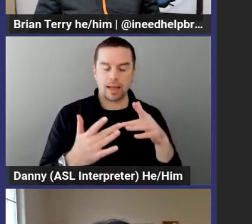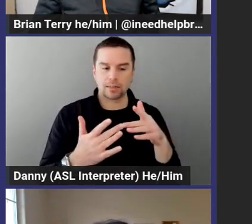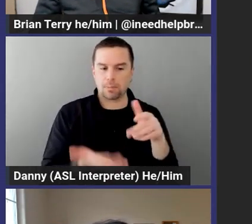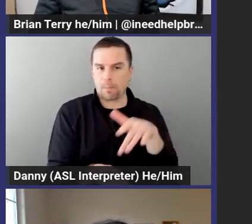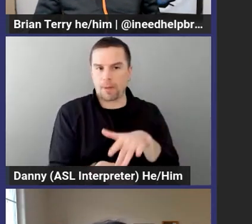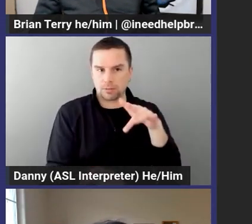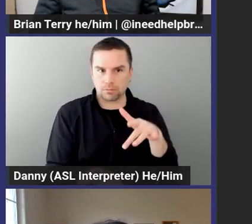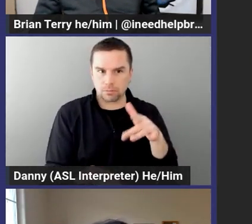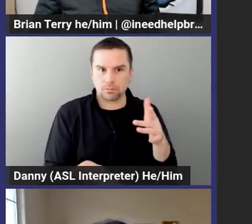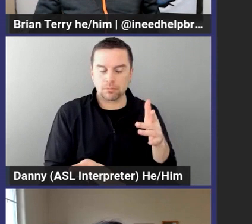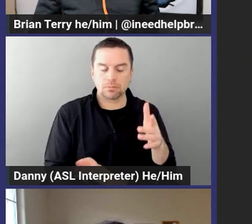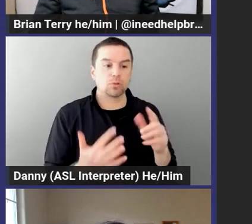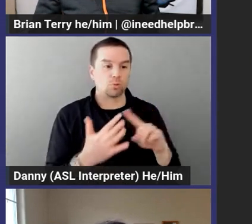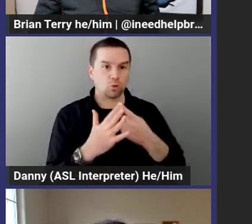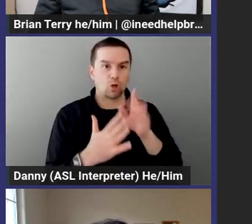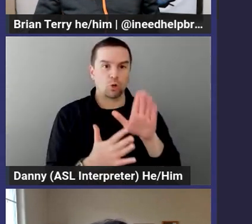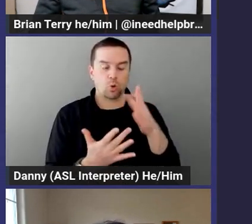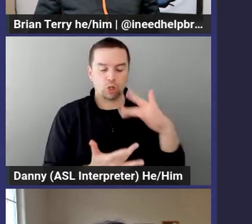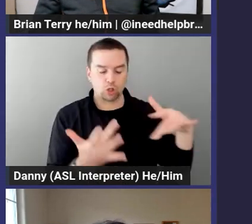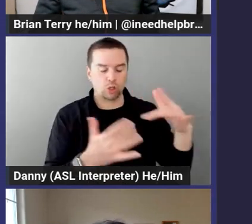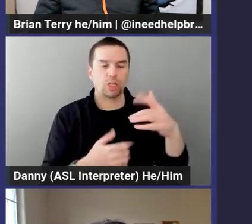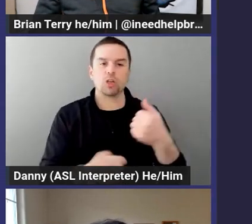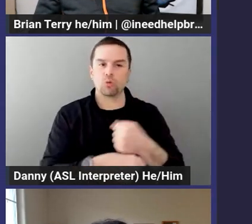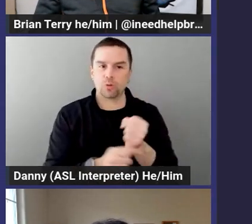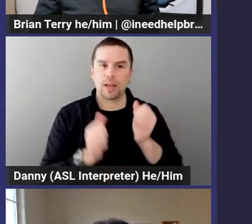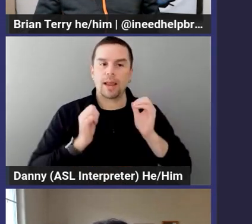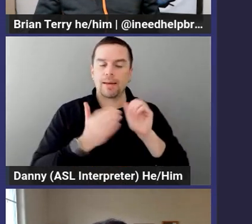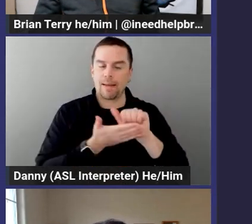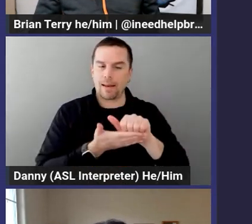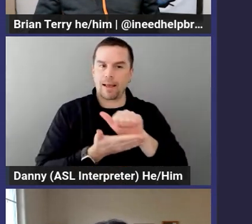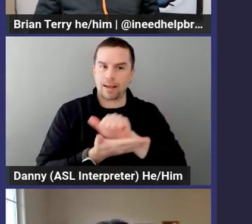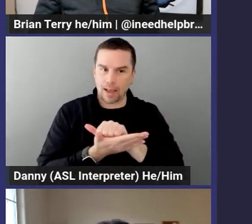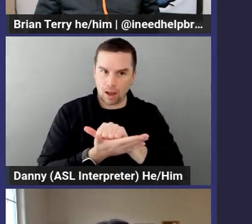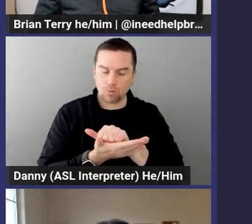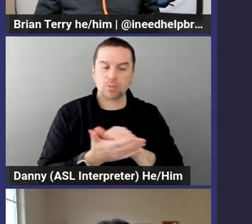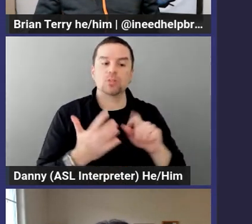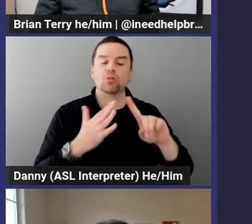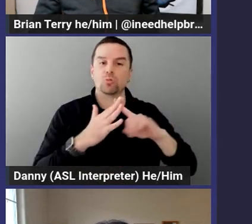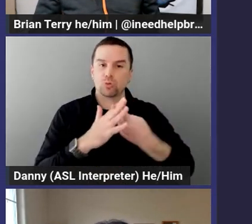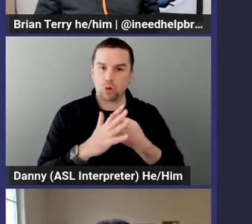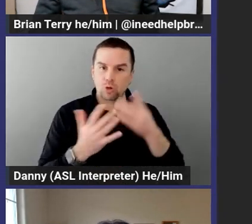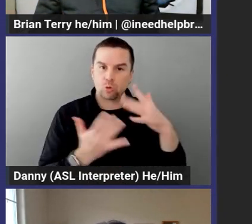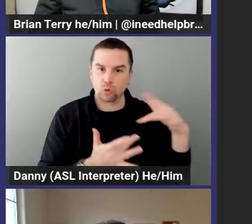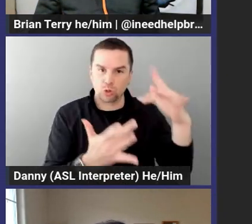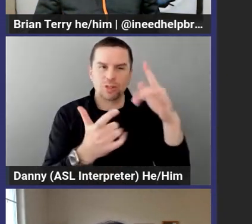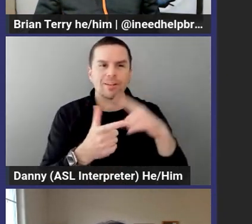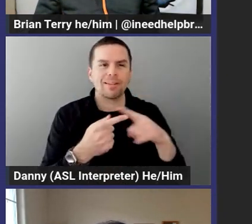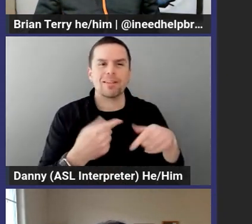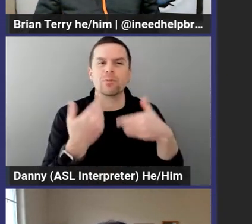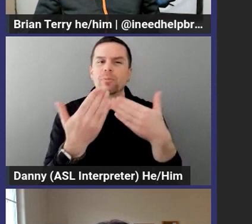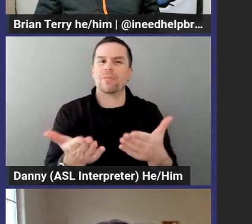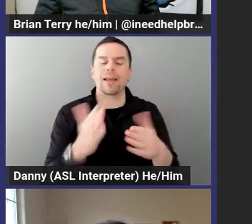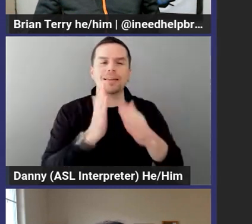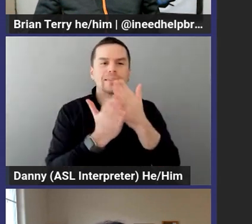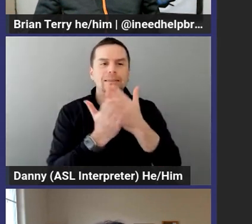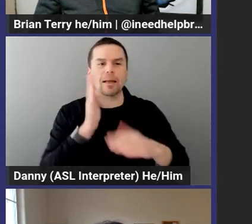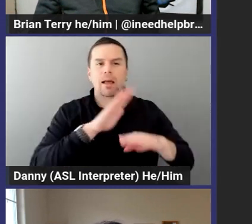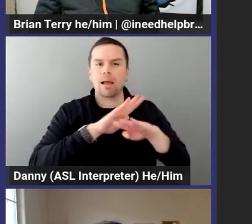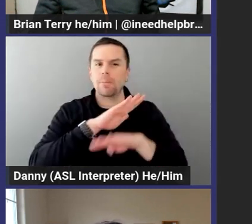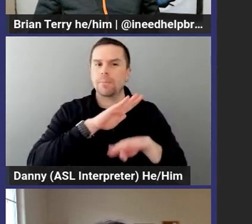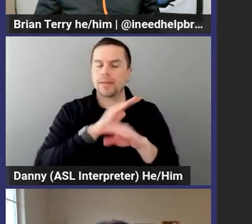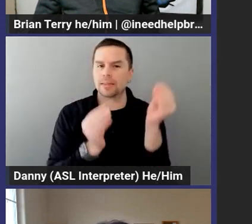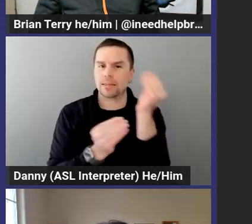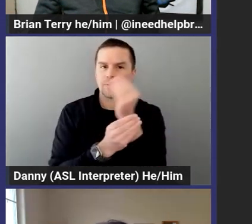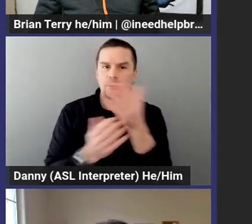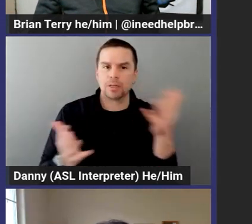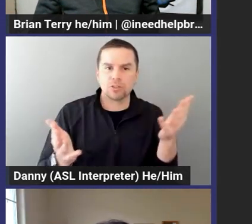You create an account, and then you basically start your journey, and then you provide the basic information like, okay, what is the size of the network